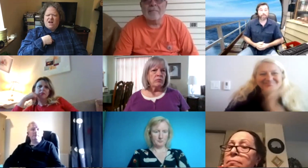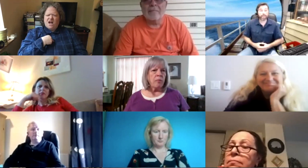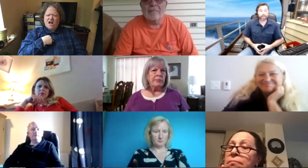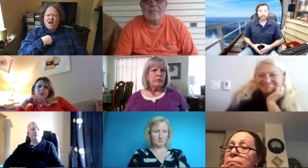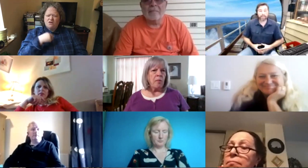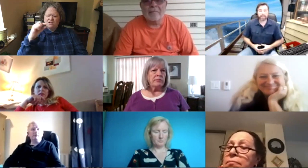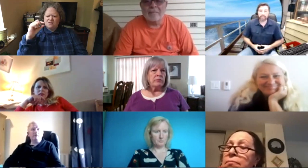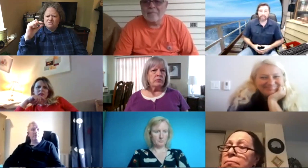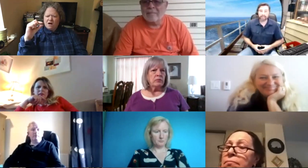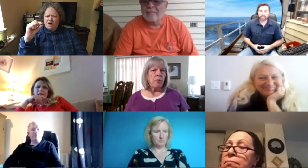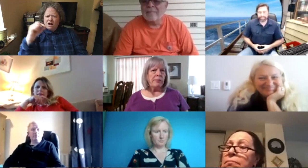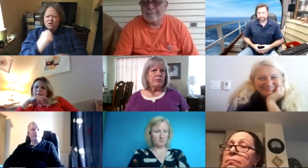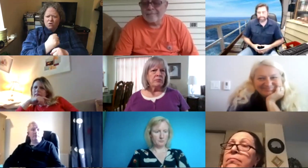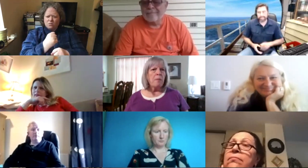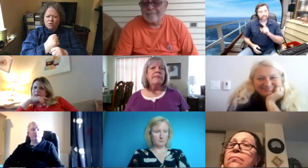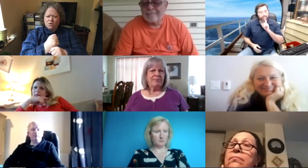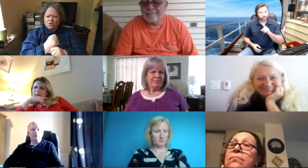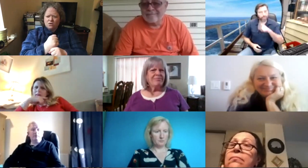Now, I'm sure you've noted